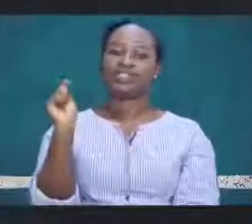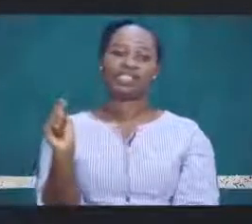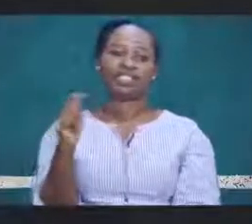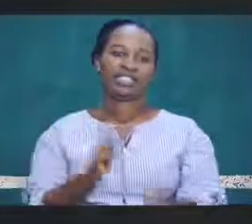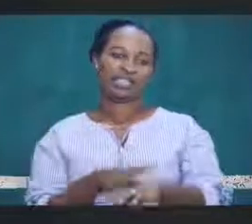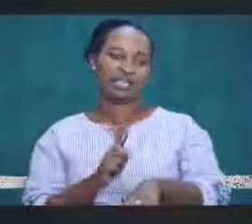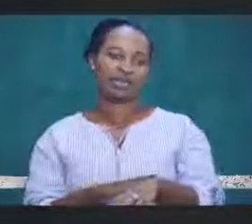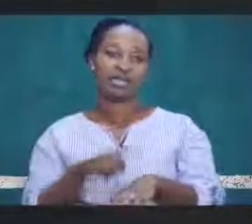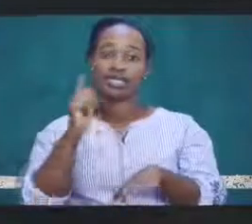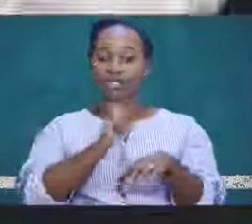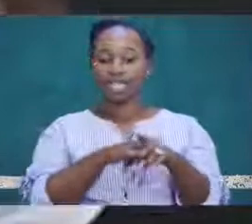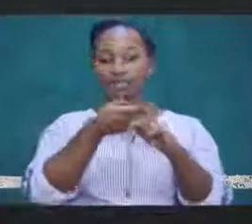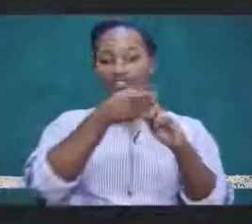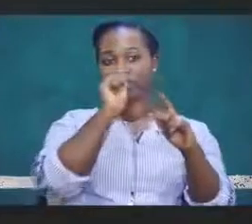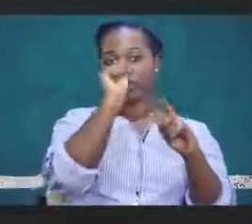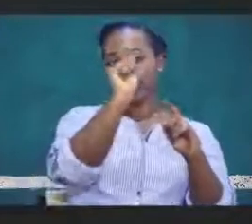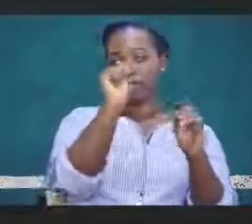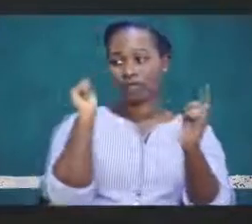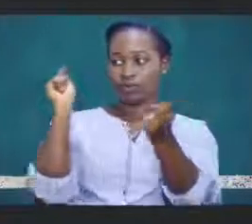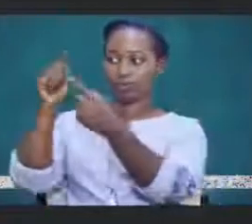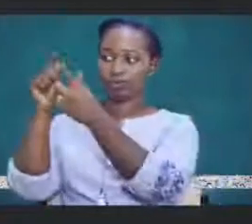The time taken from here to there.